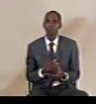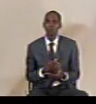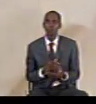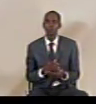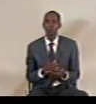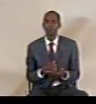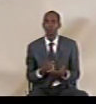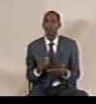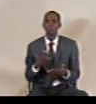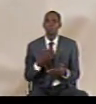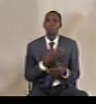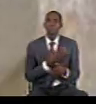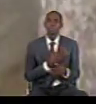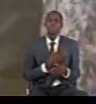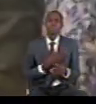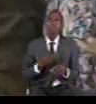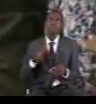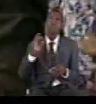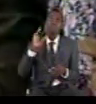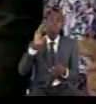your glory,